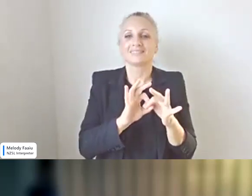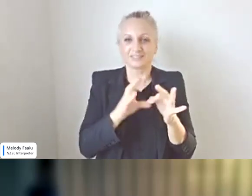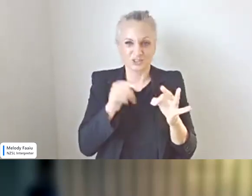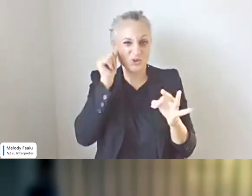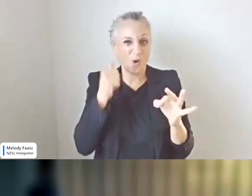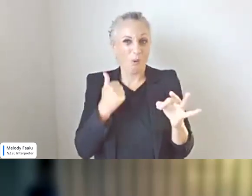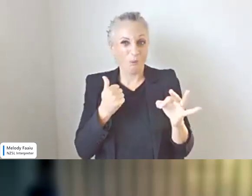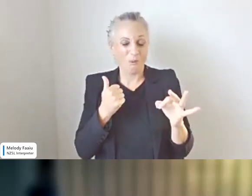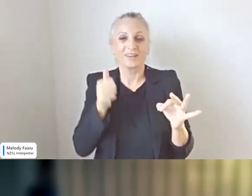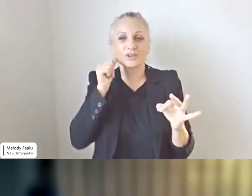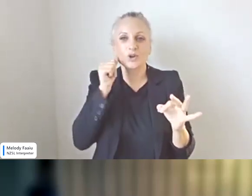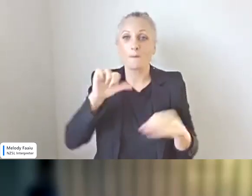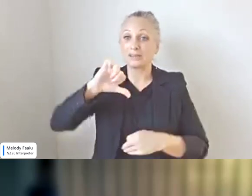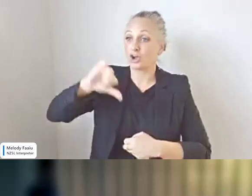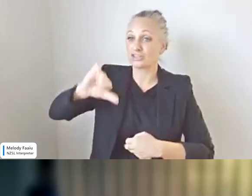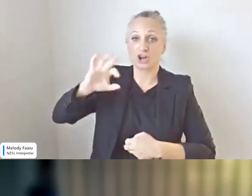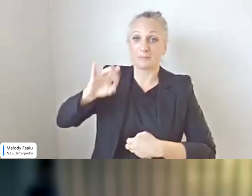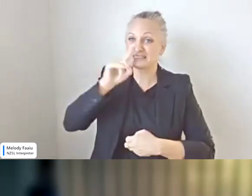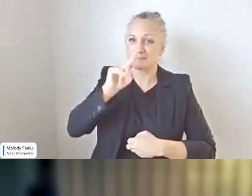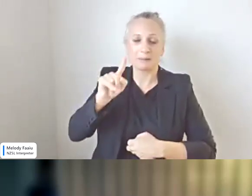meet. But